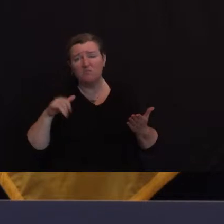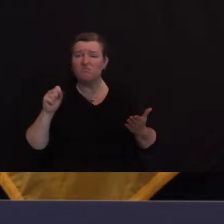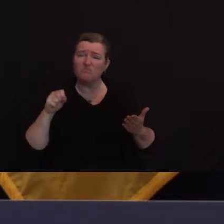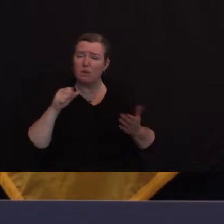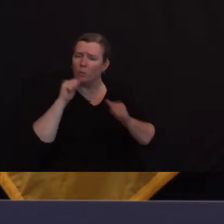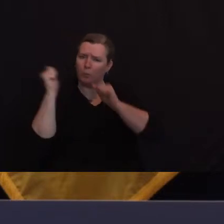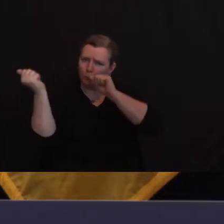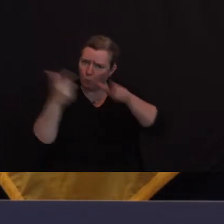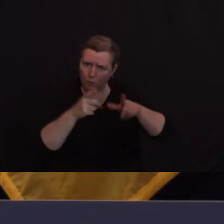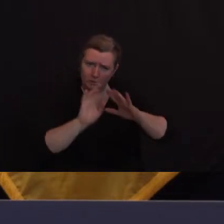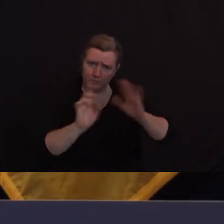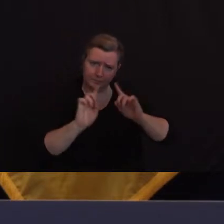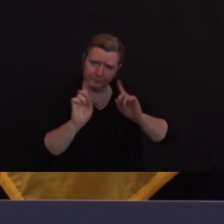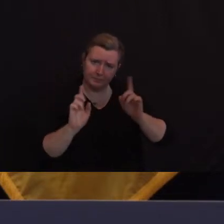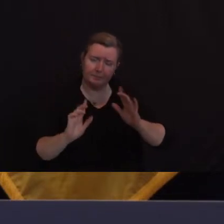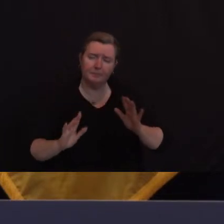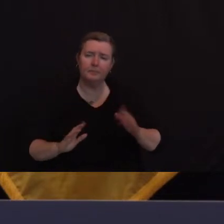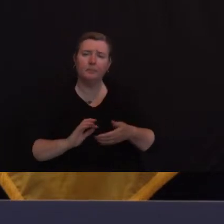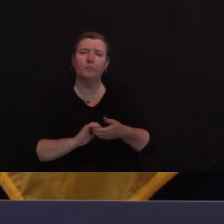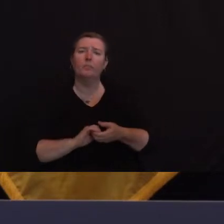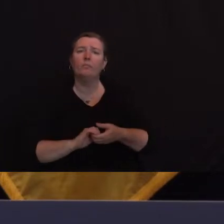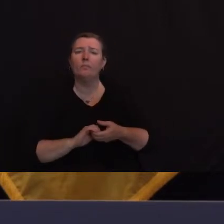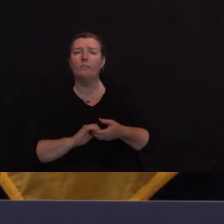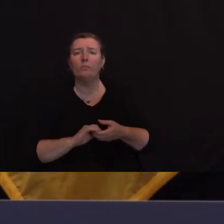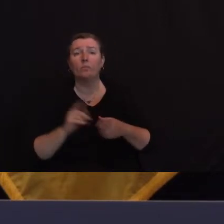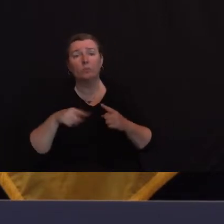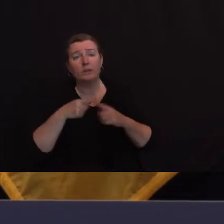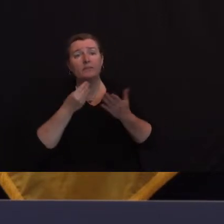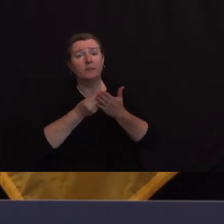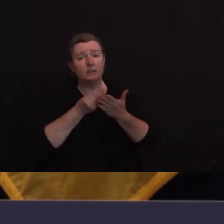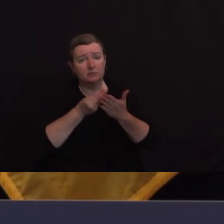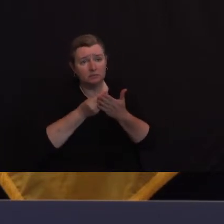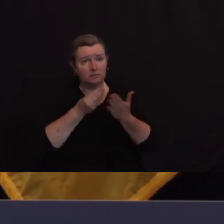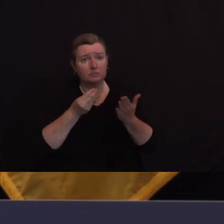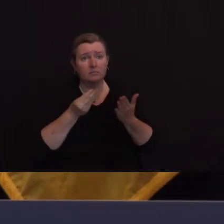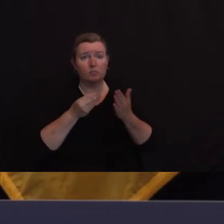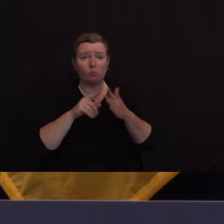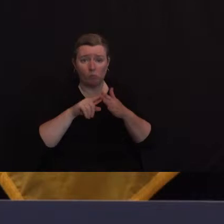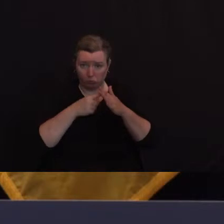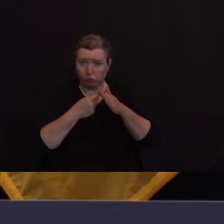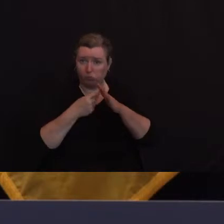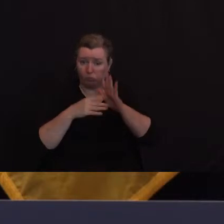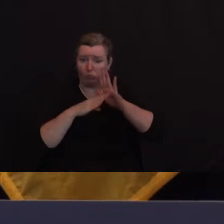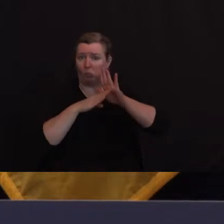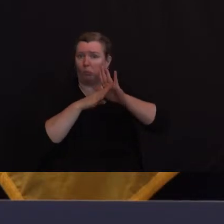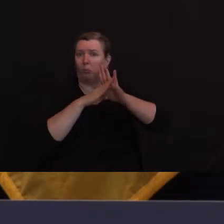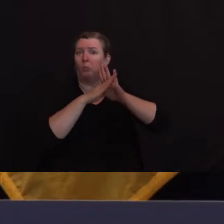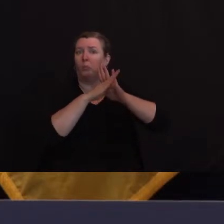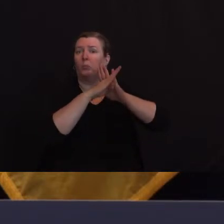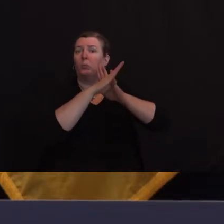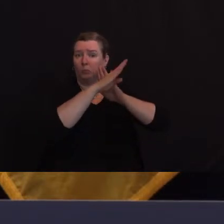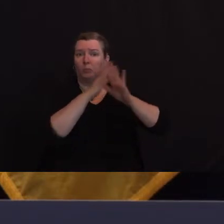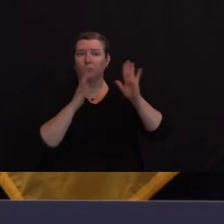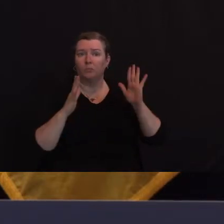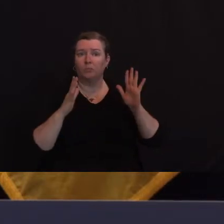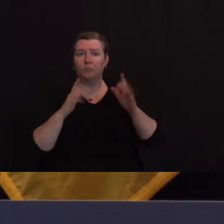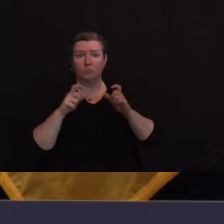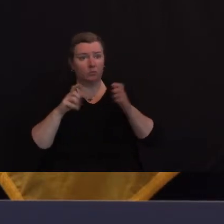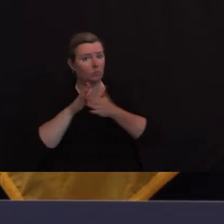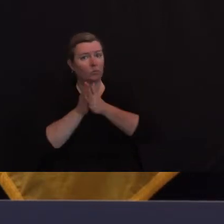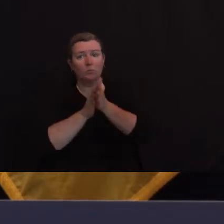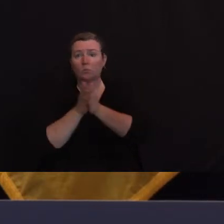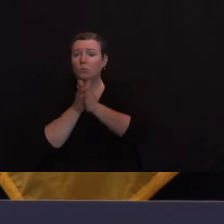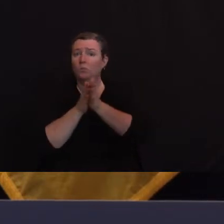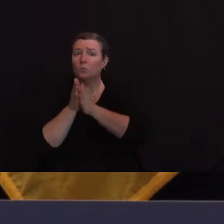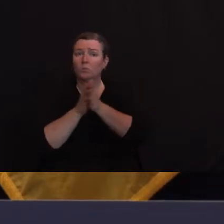several times, when an economy is going like this and taking off, there's a confidence. People are asking themselves, hey, wait a minute, why am I